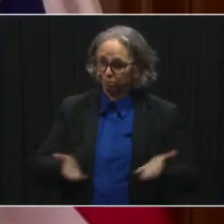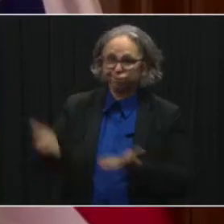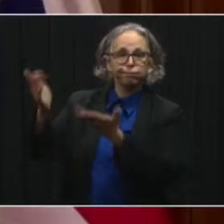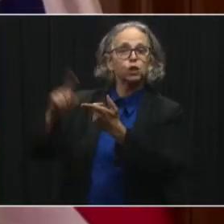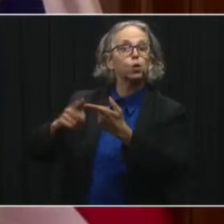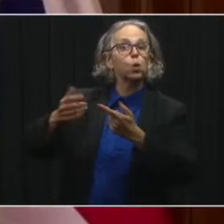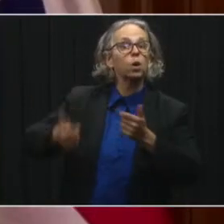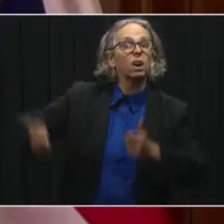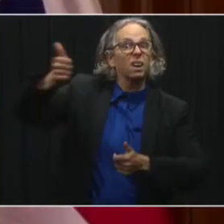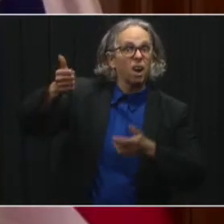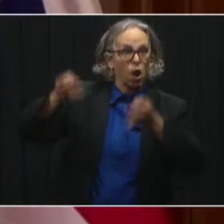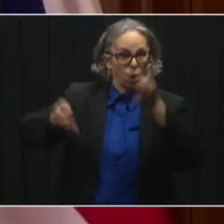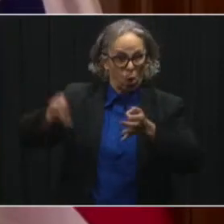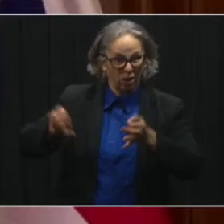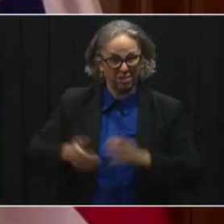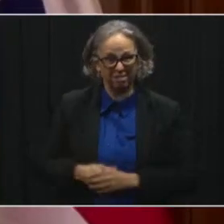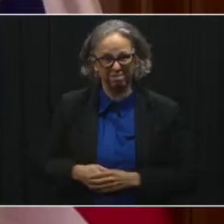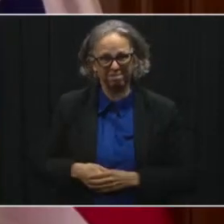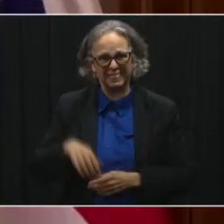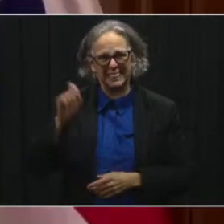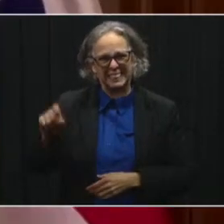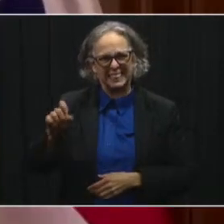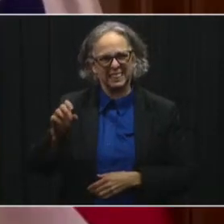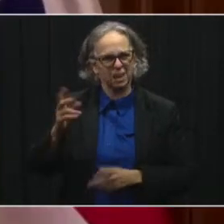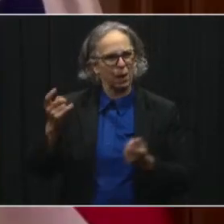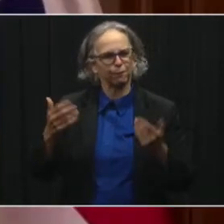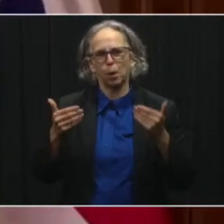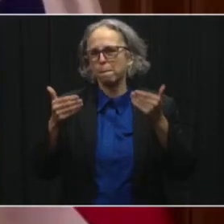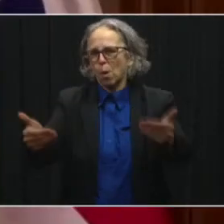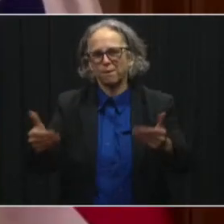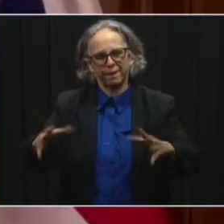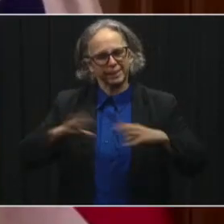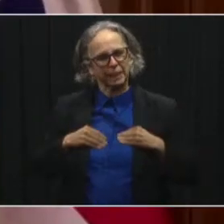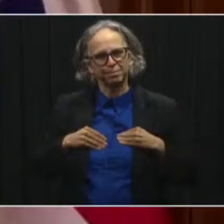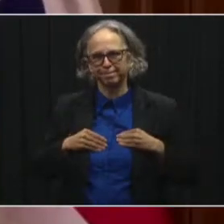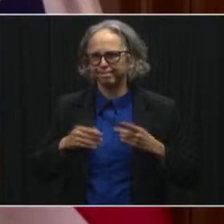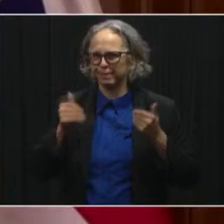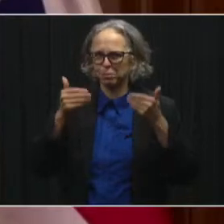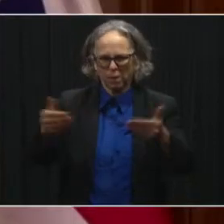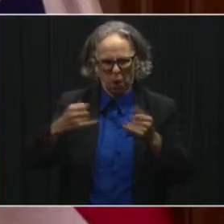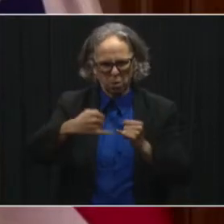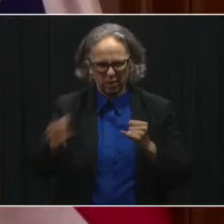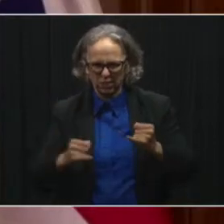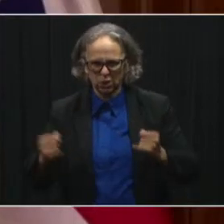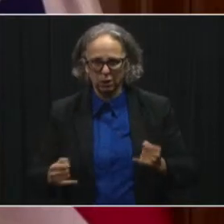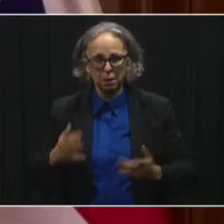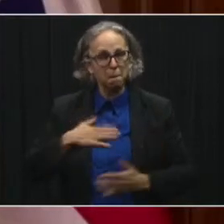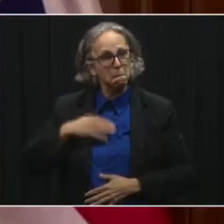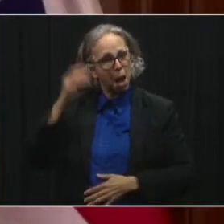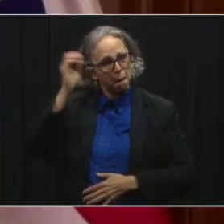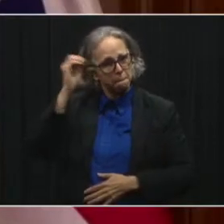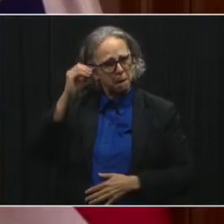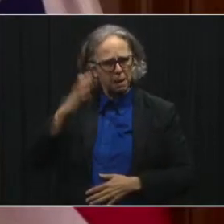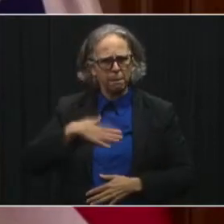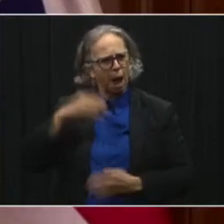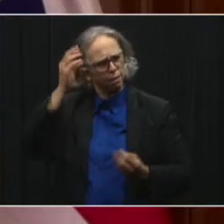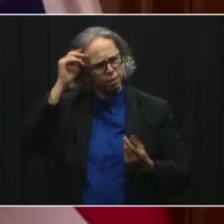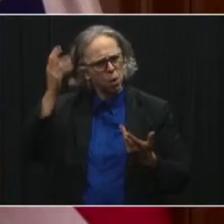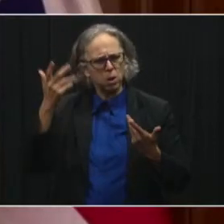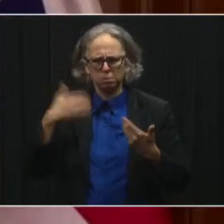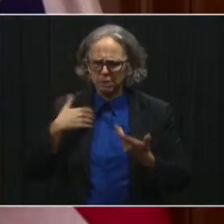need to move on. So I think I made it pretty clear that I thought that